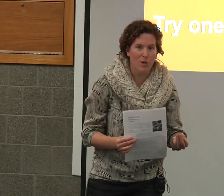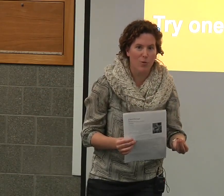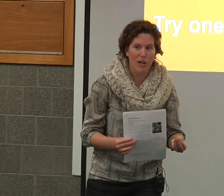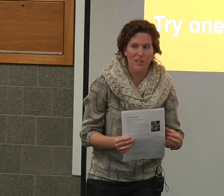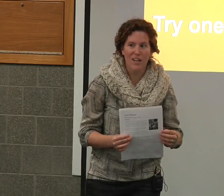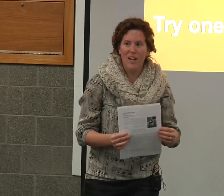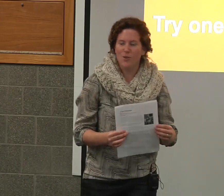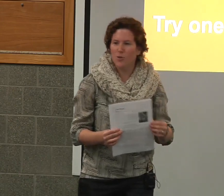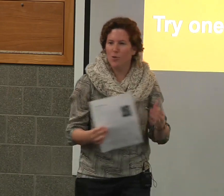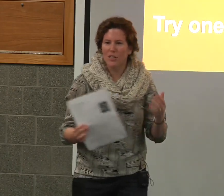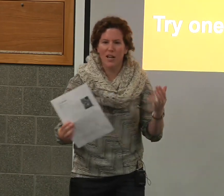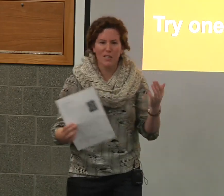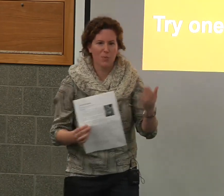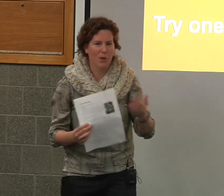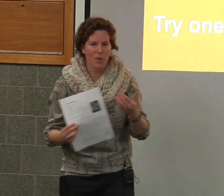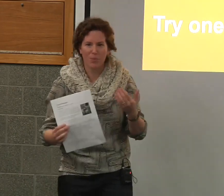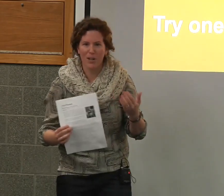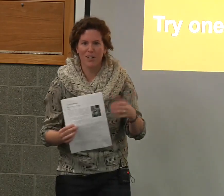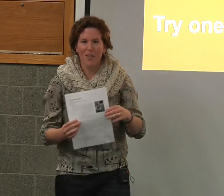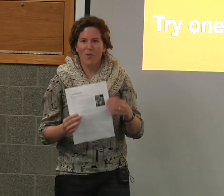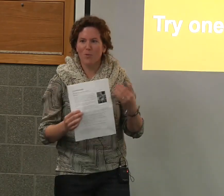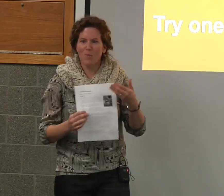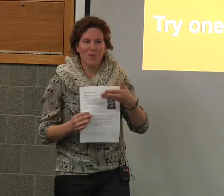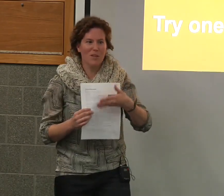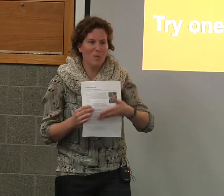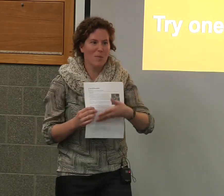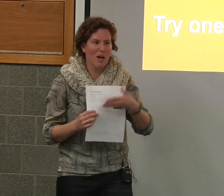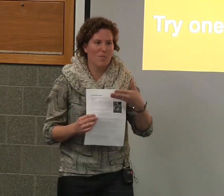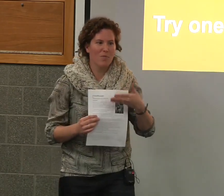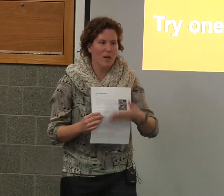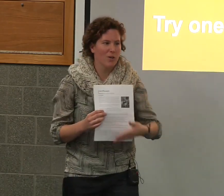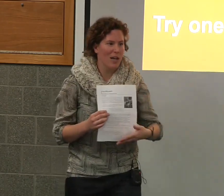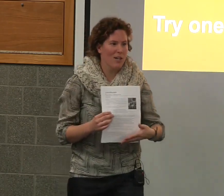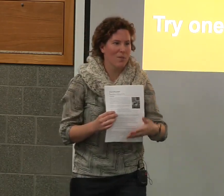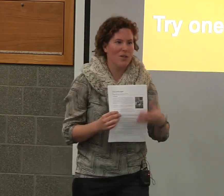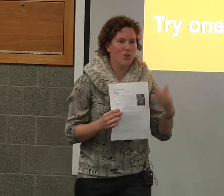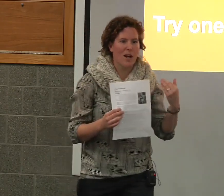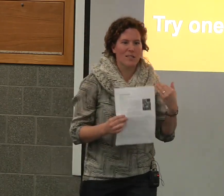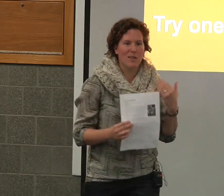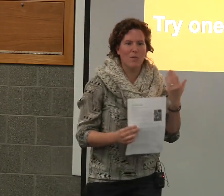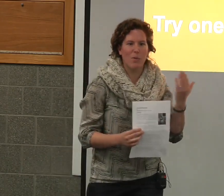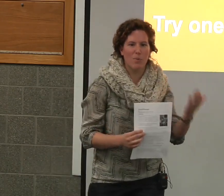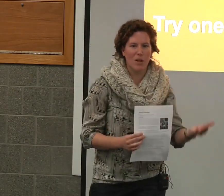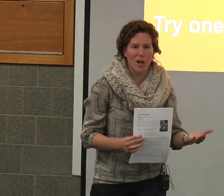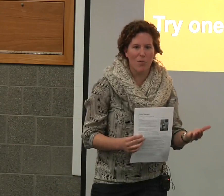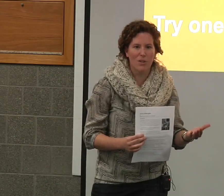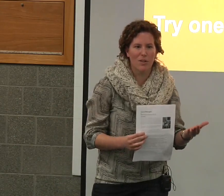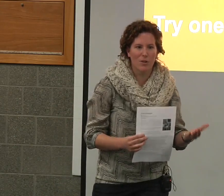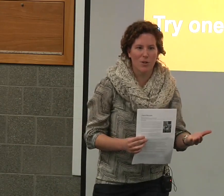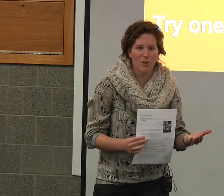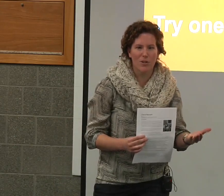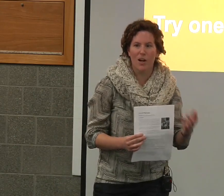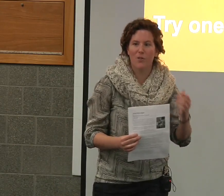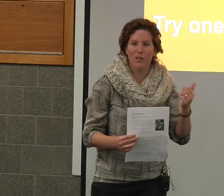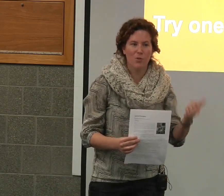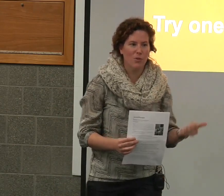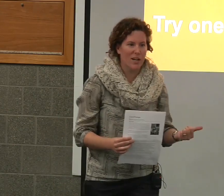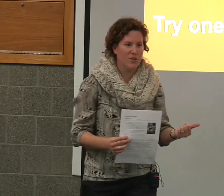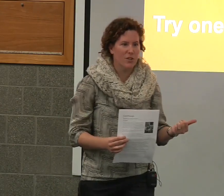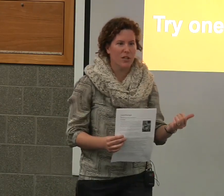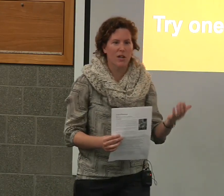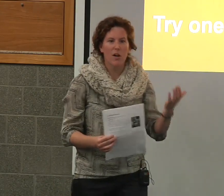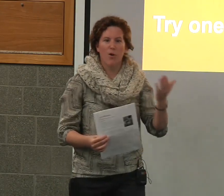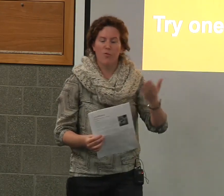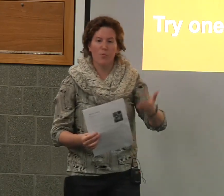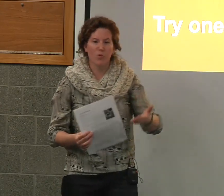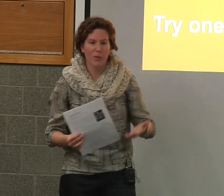in a scenario, right? It's also great test prep, right? Things might become fair game because you're asking them to apply what they learned either in